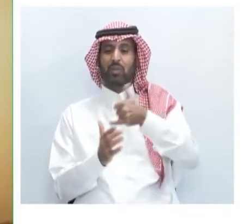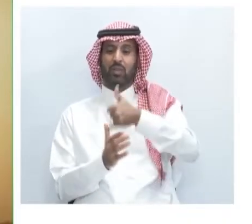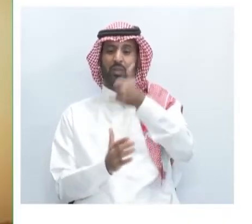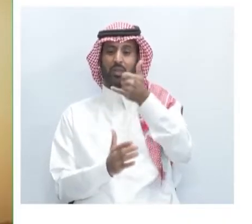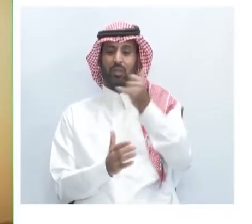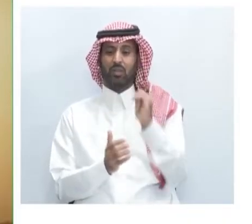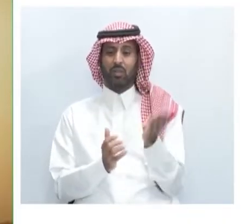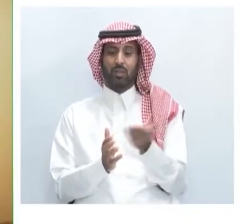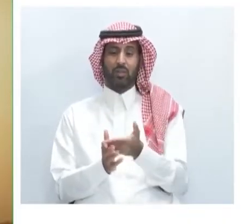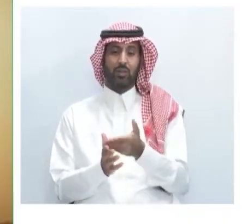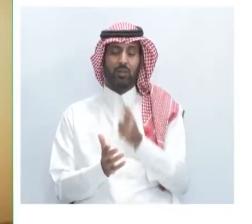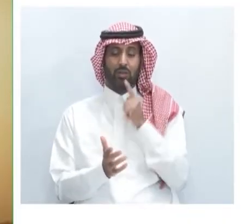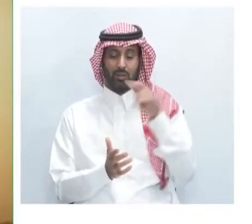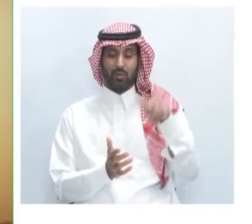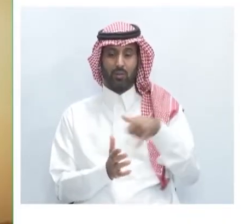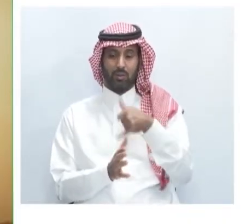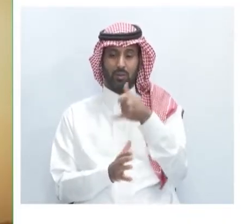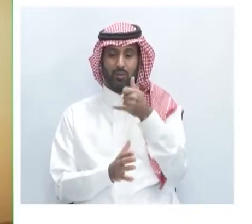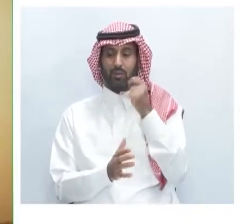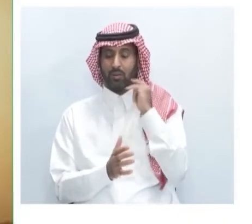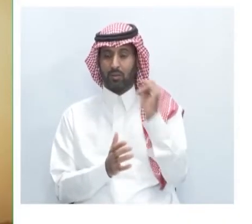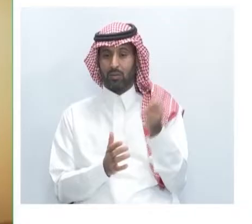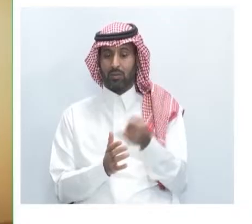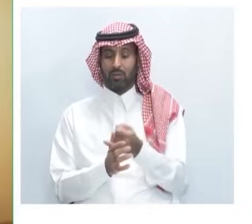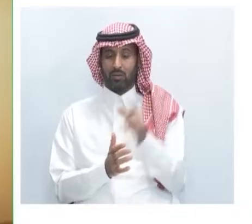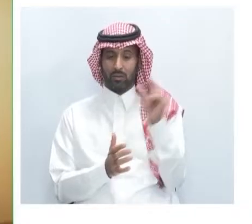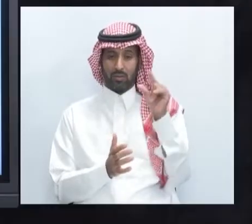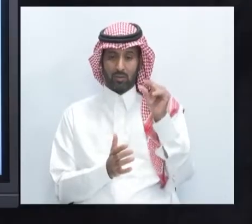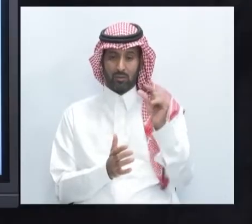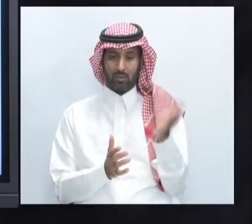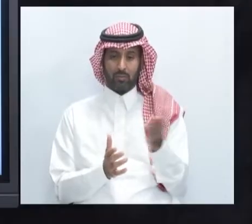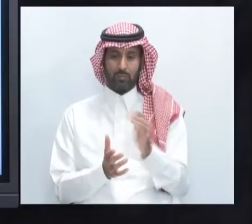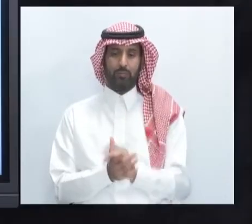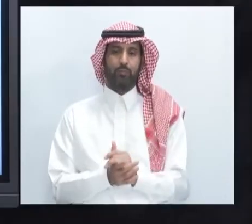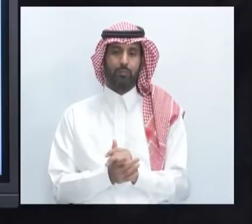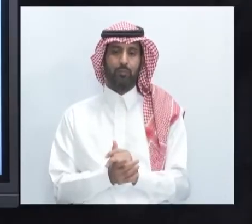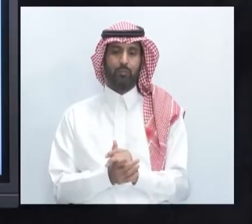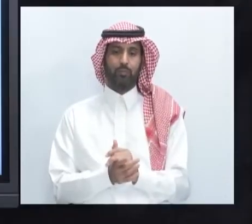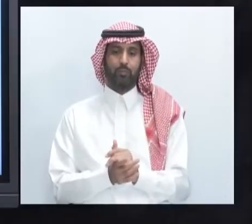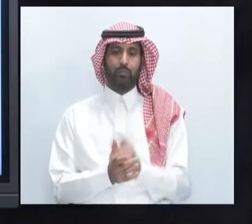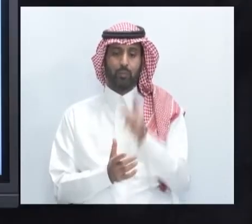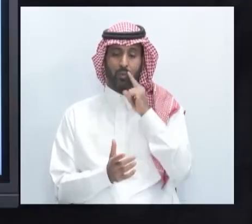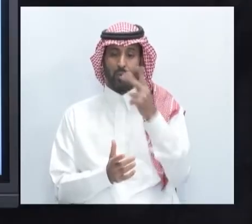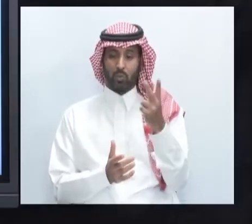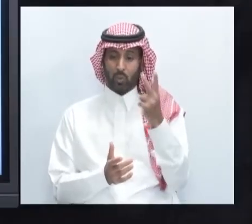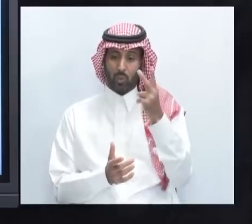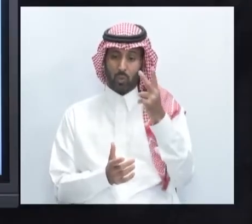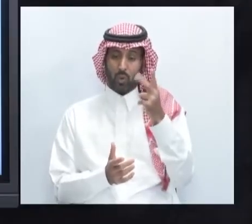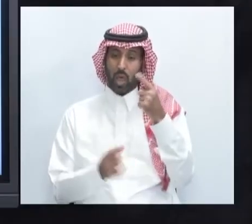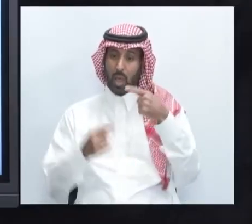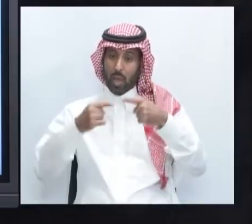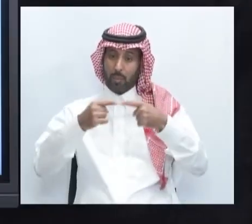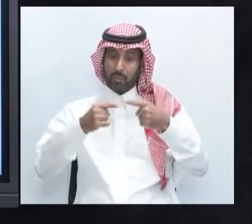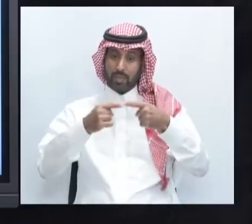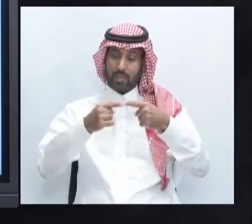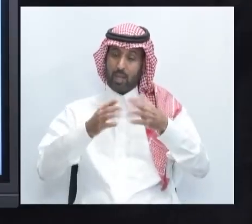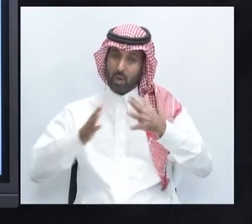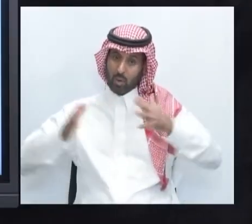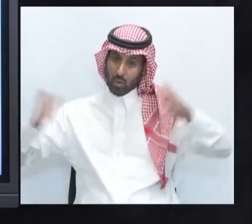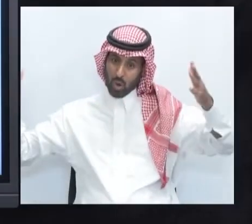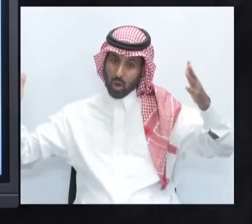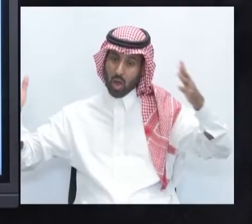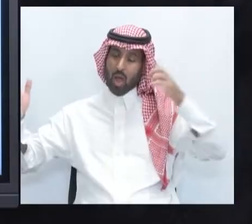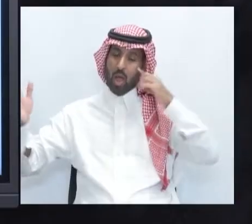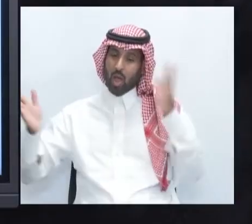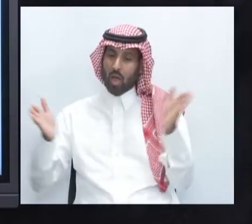Big, small. Big, small. So we have two opposites here. Big